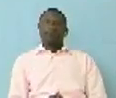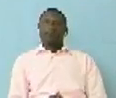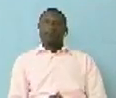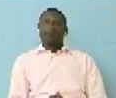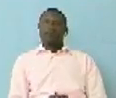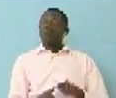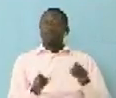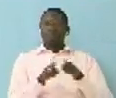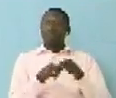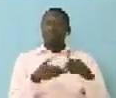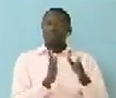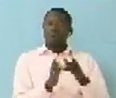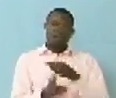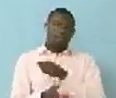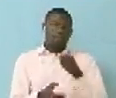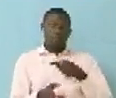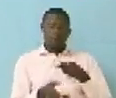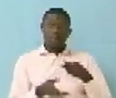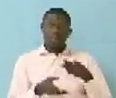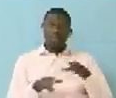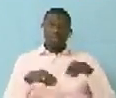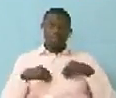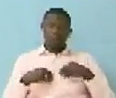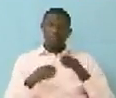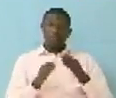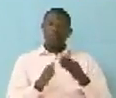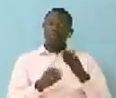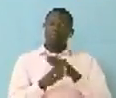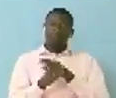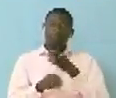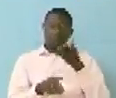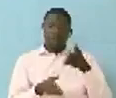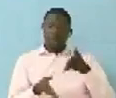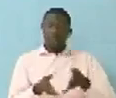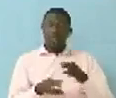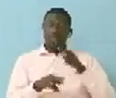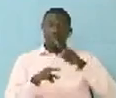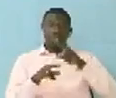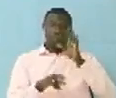the same way they were allowed before you here to give their version.